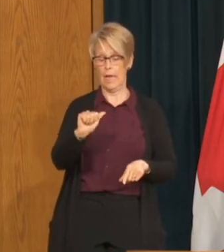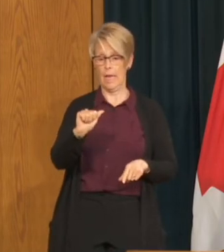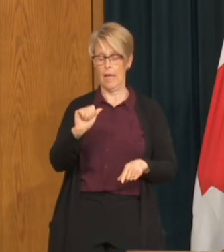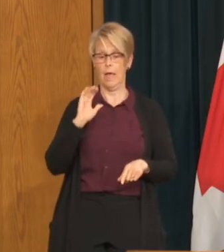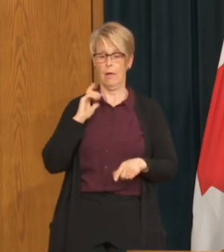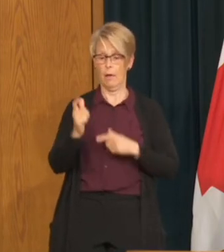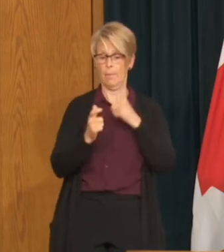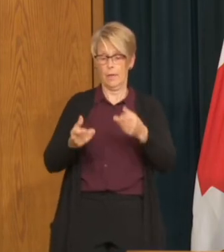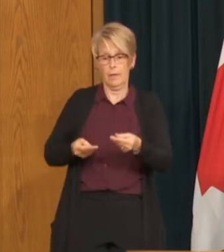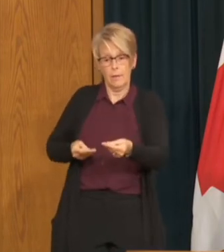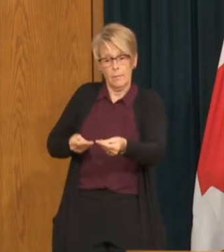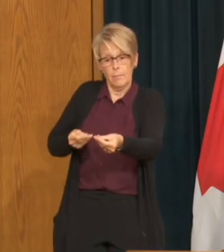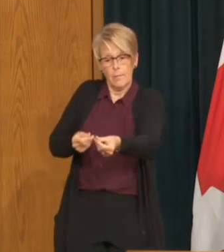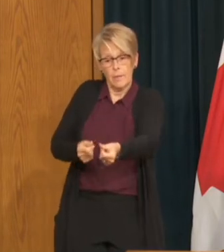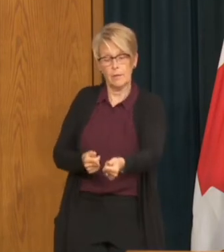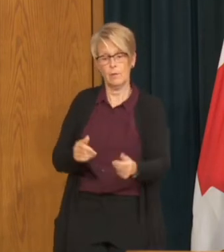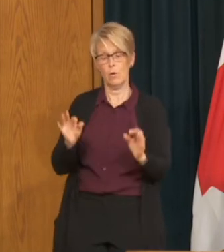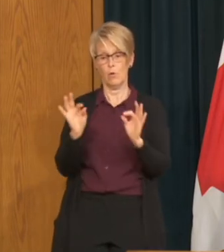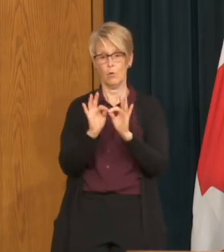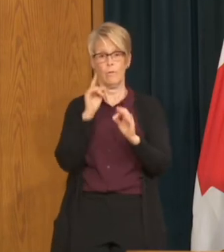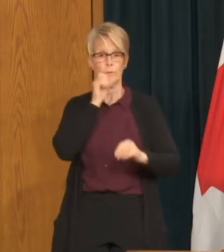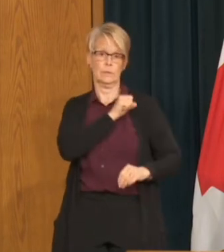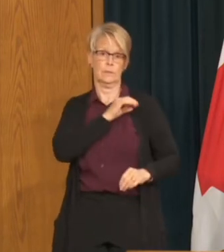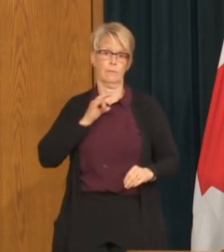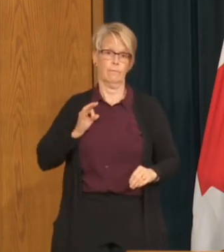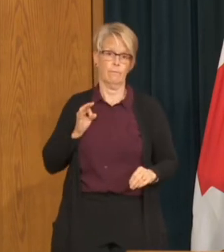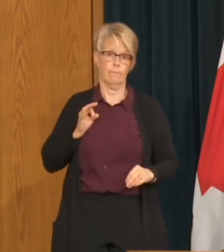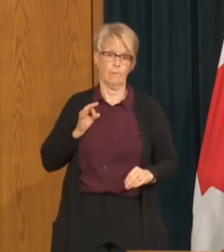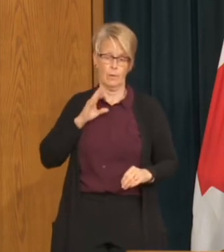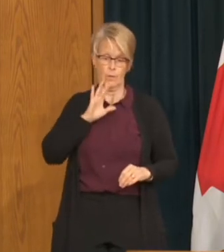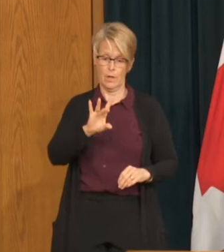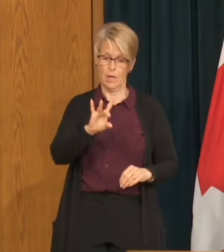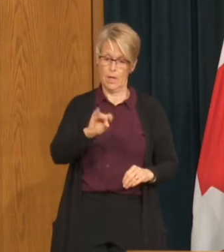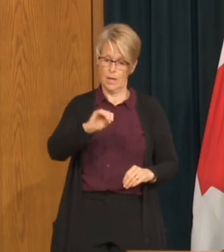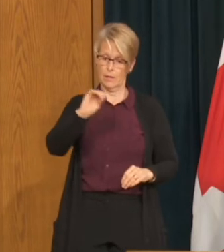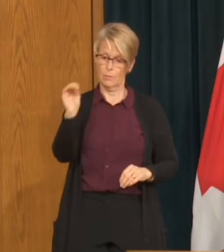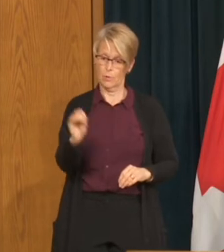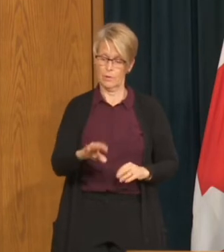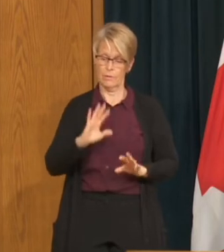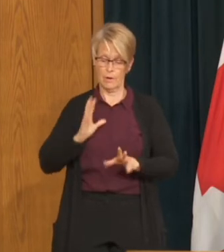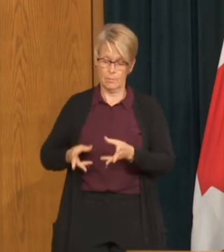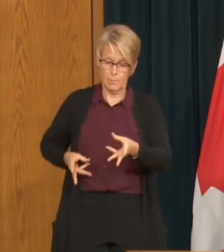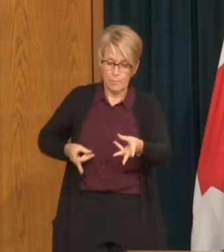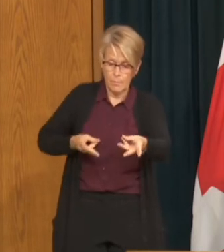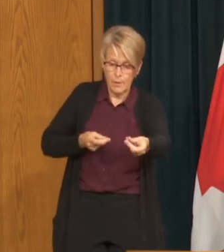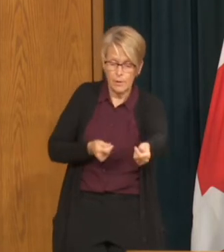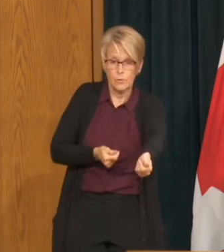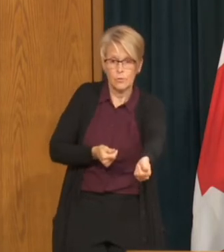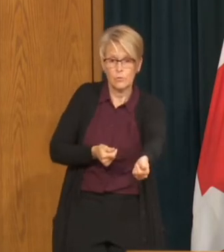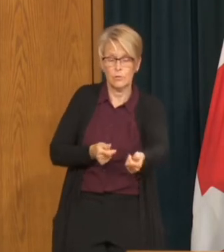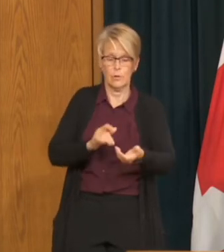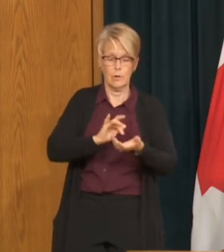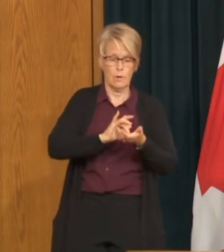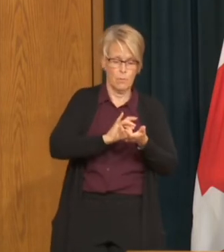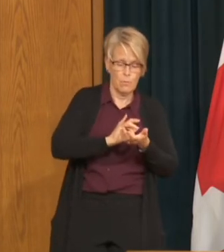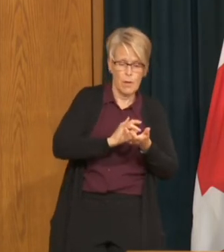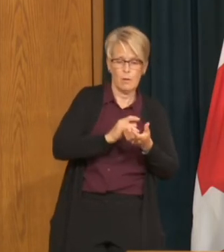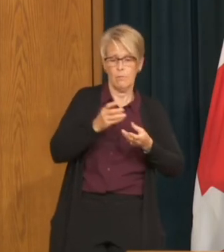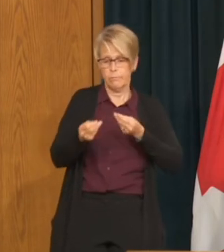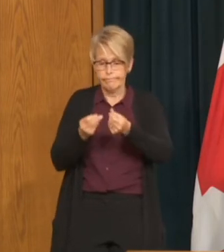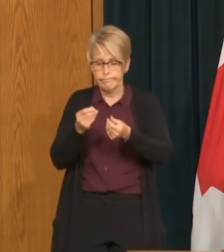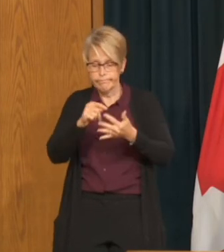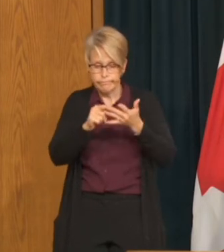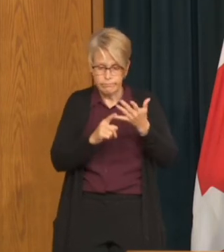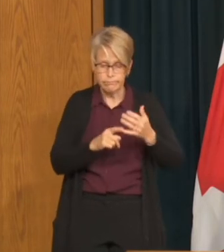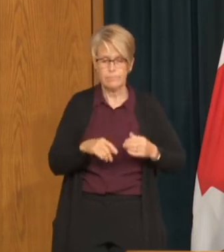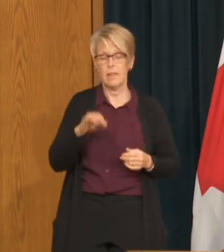single biggest expenditure is the cost of our staff. It's about 80% of our total spend when you include medical remuneration.